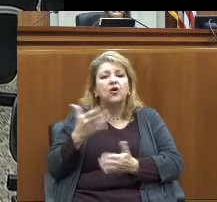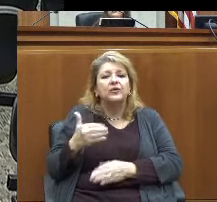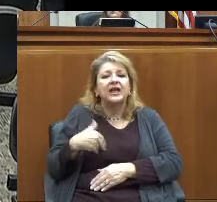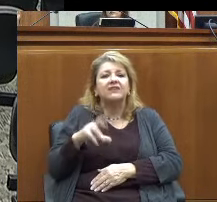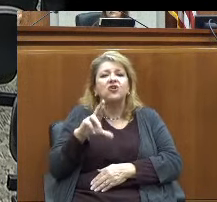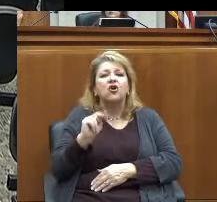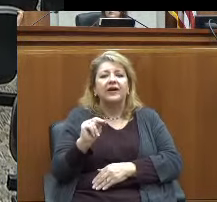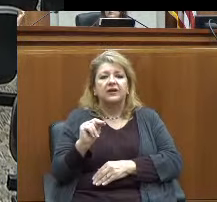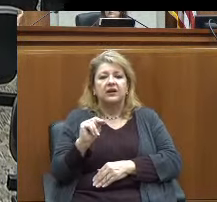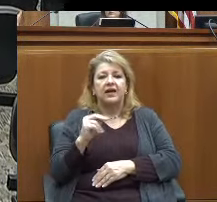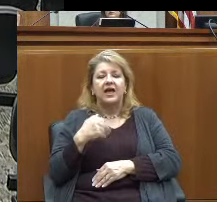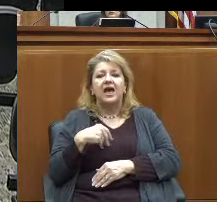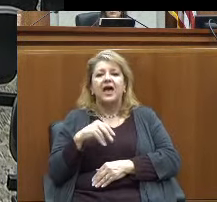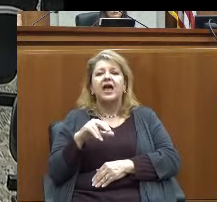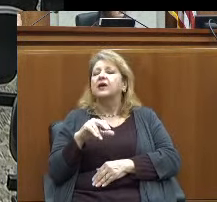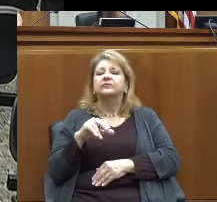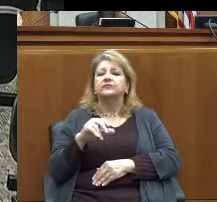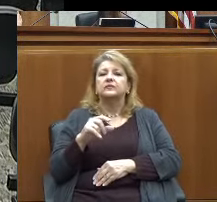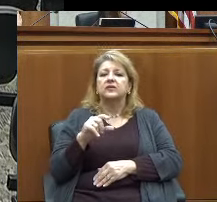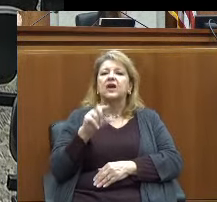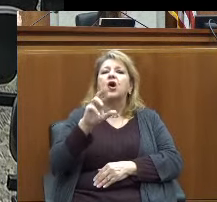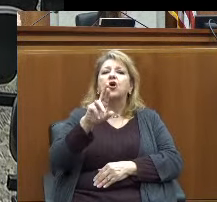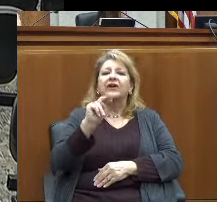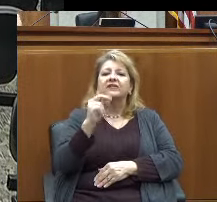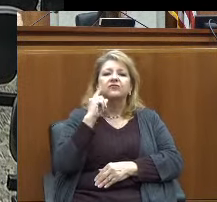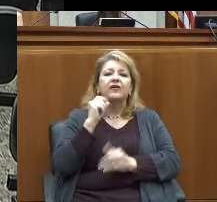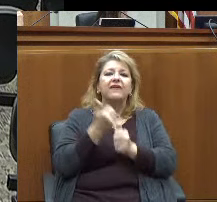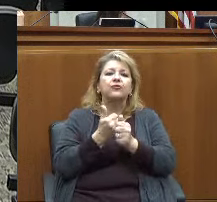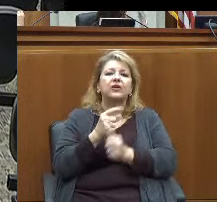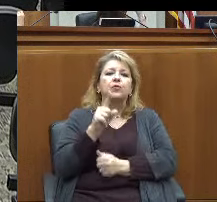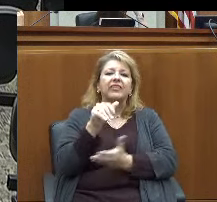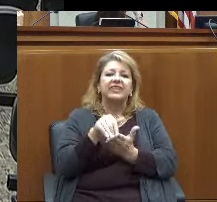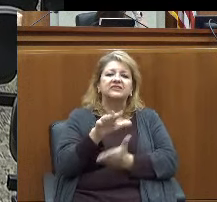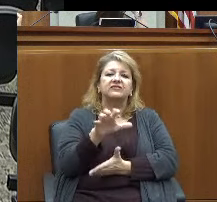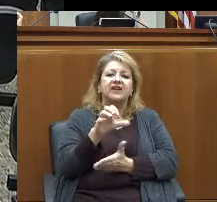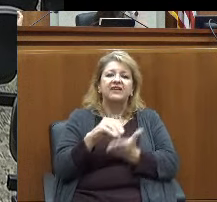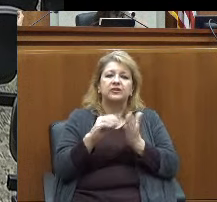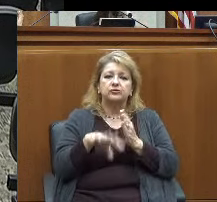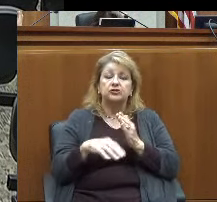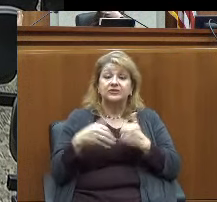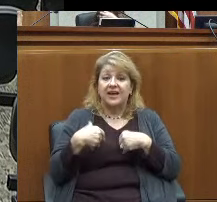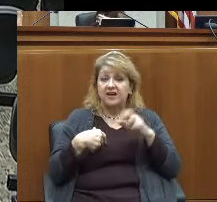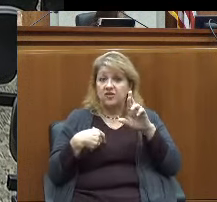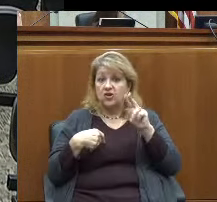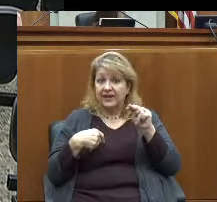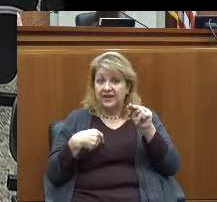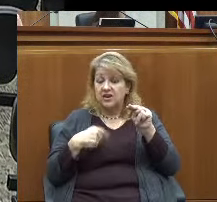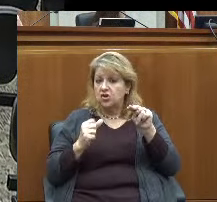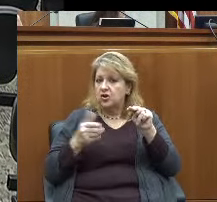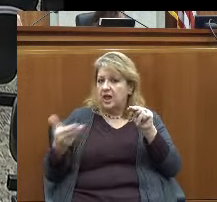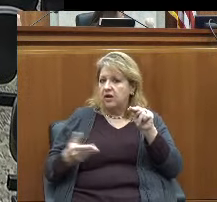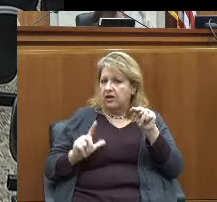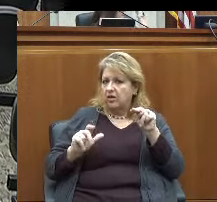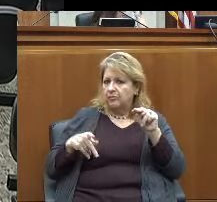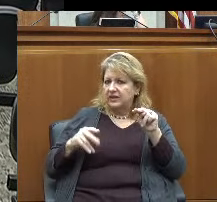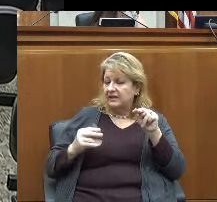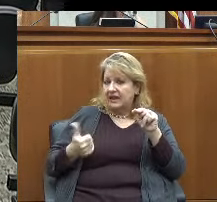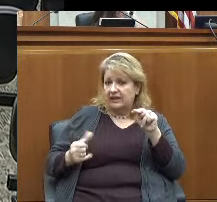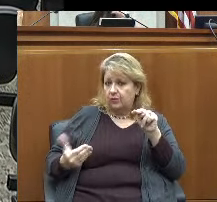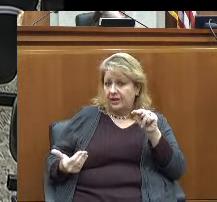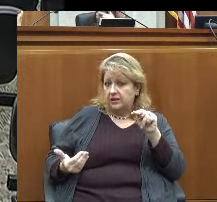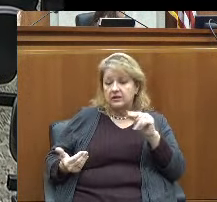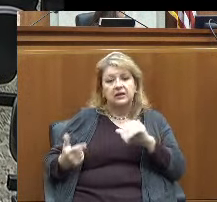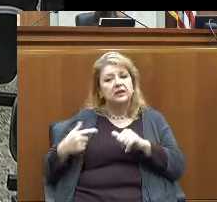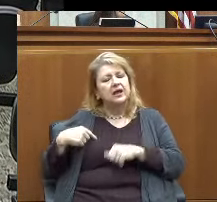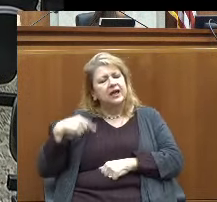an RN per every 1,500 students. So as we started thinking about that, it just brought to